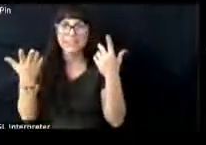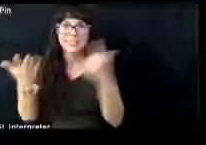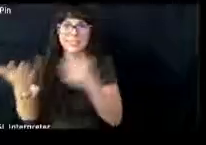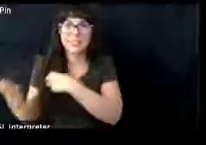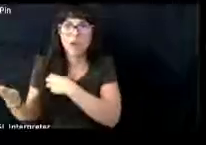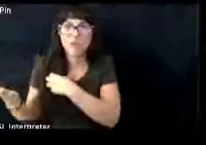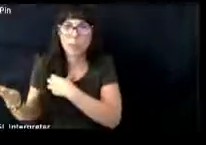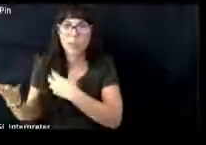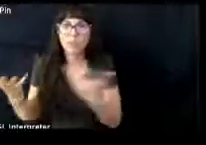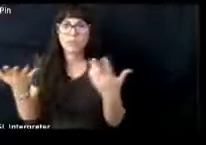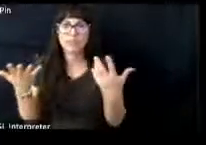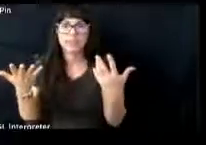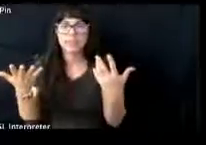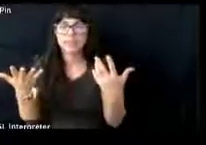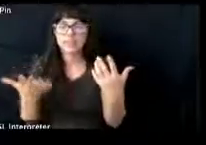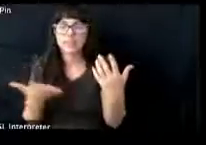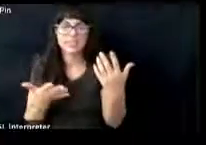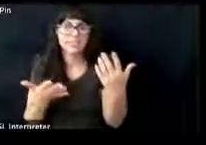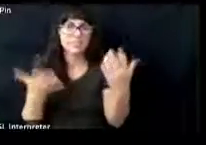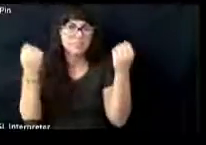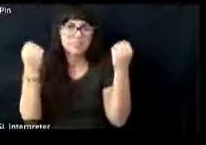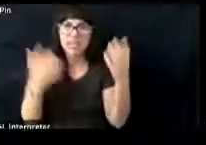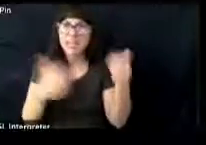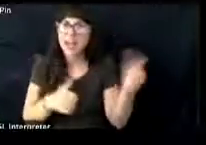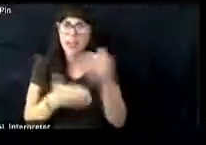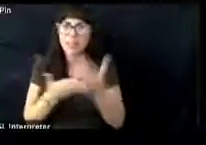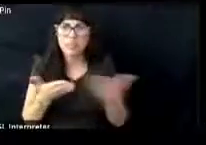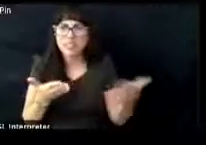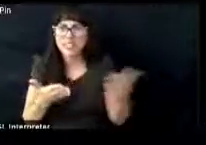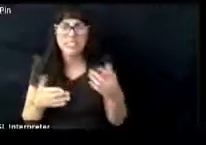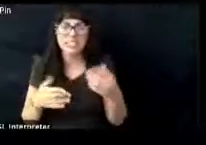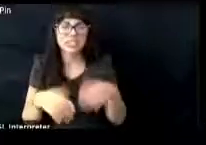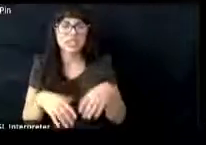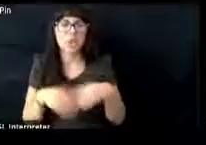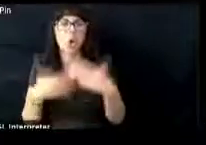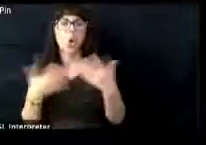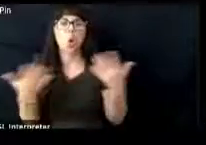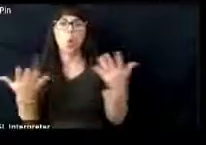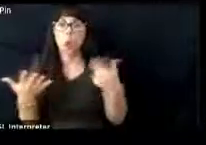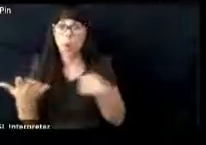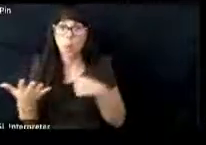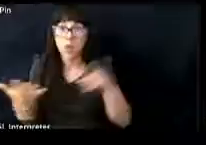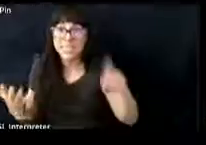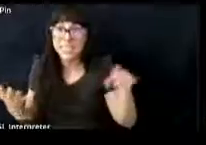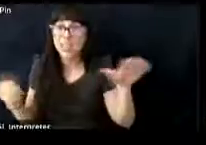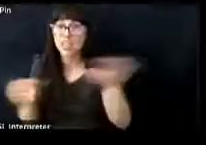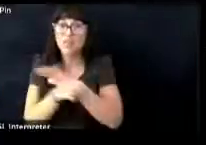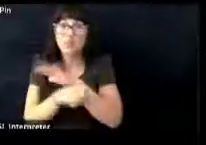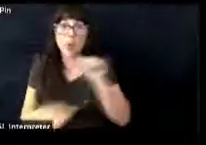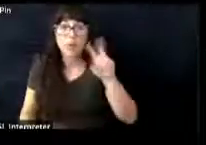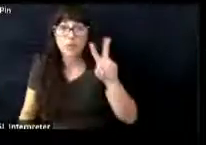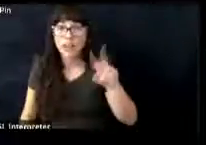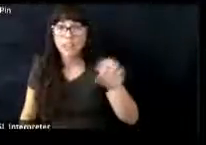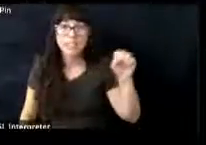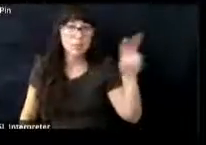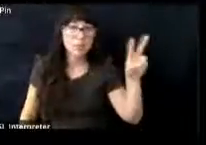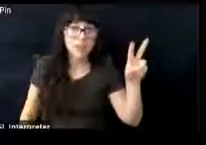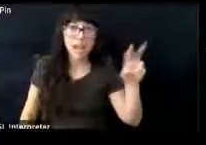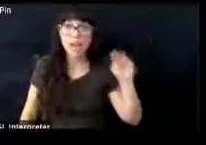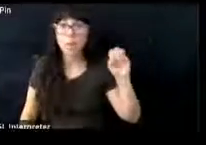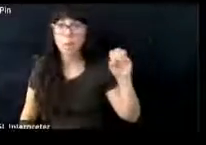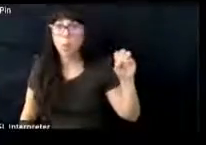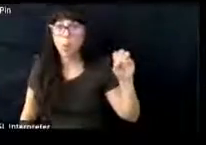whether it be 15 seconds. Any other thing. And so what we need is the whole Antelope Valley, Simi Valley, Moore